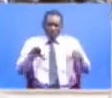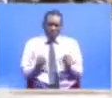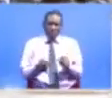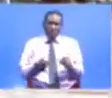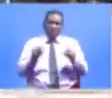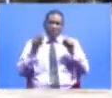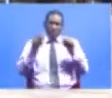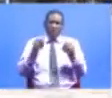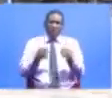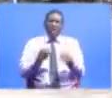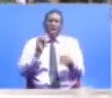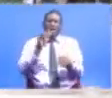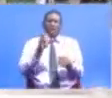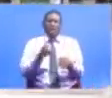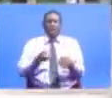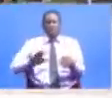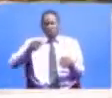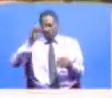humanitarian assistance.